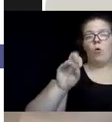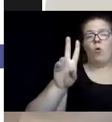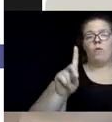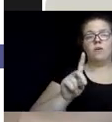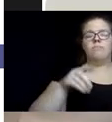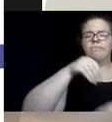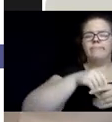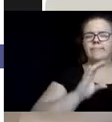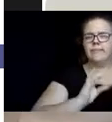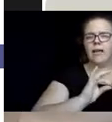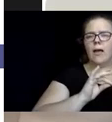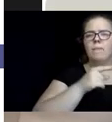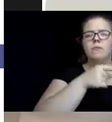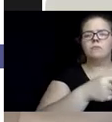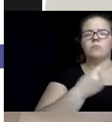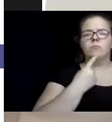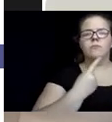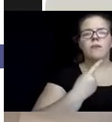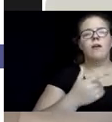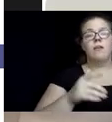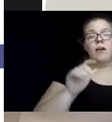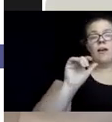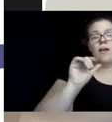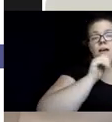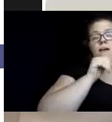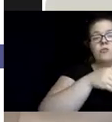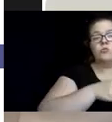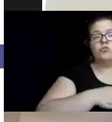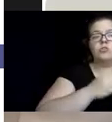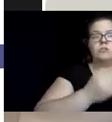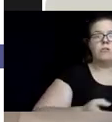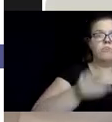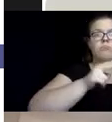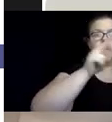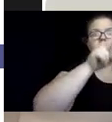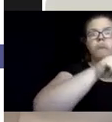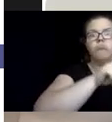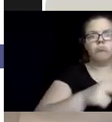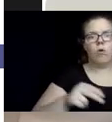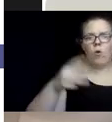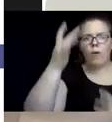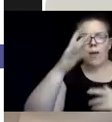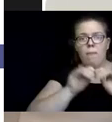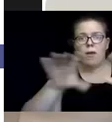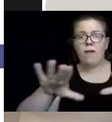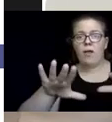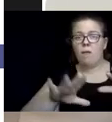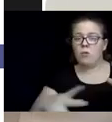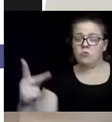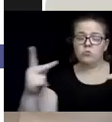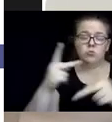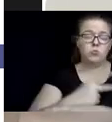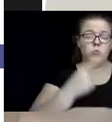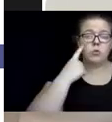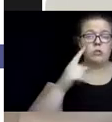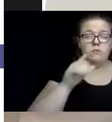comments, she mentioned that there were headlines like, ageism on the rise, or pandemic making ageism worse. Two